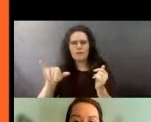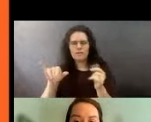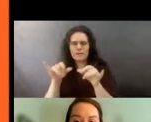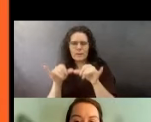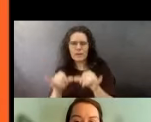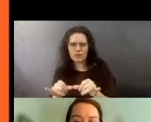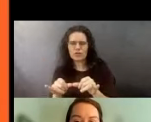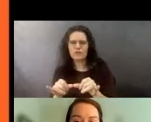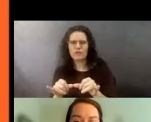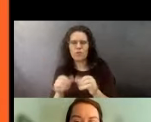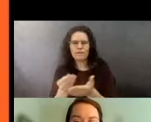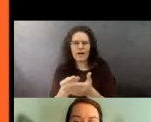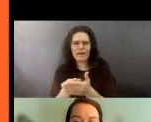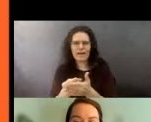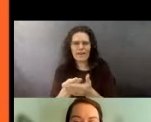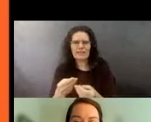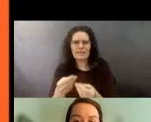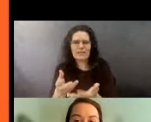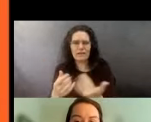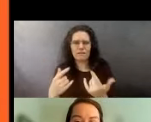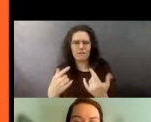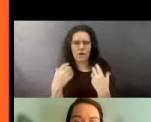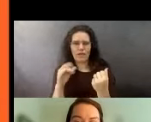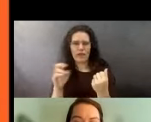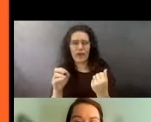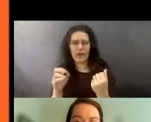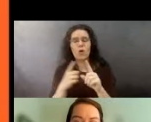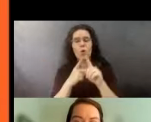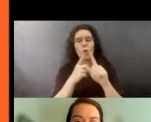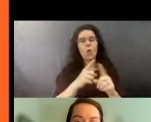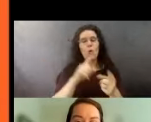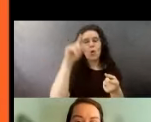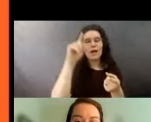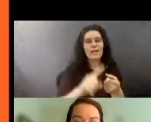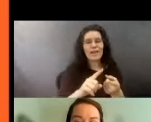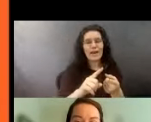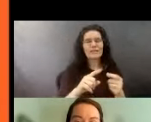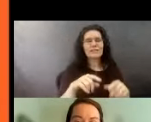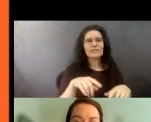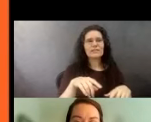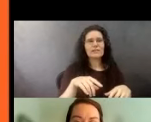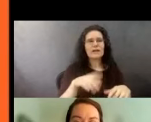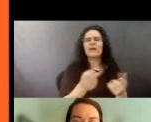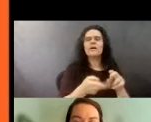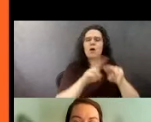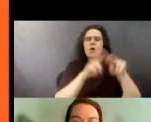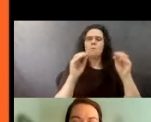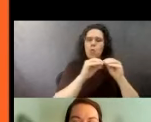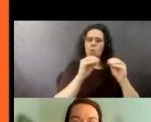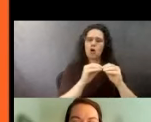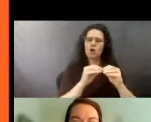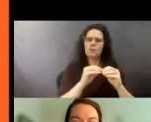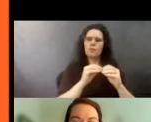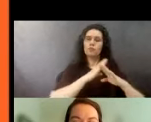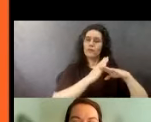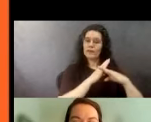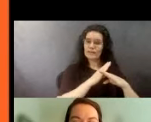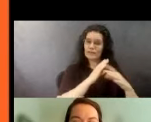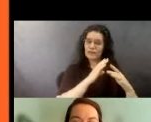we want to increase preventive care and decrease unnecessary acute care utilization in the emergency department and inpatient